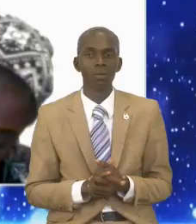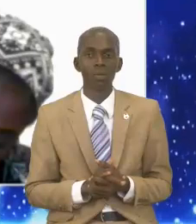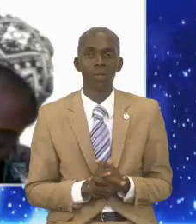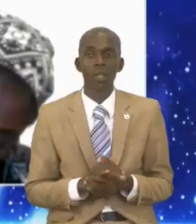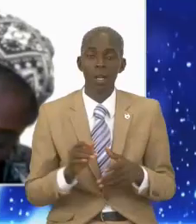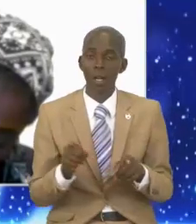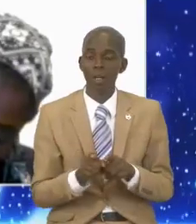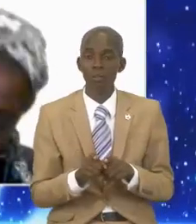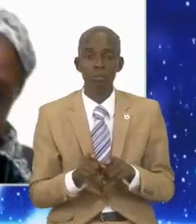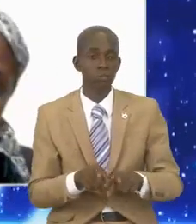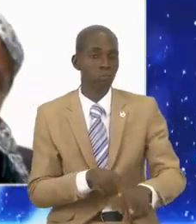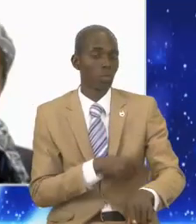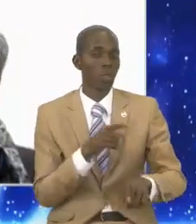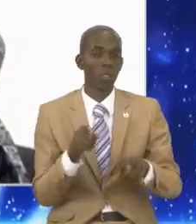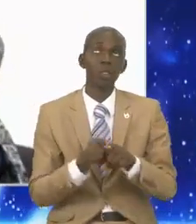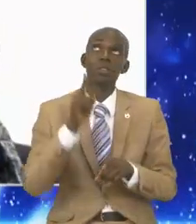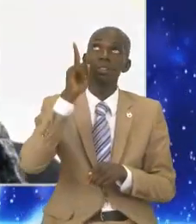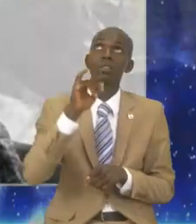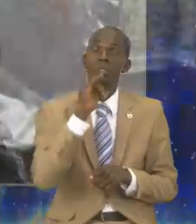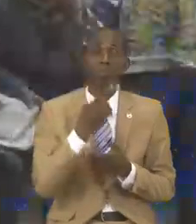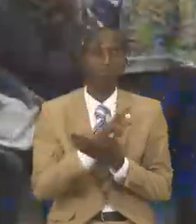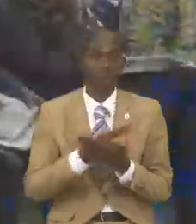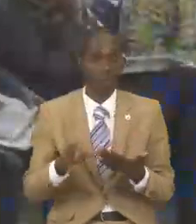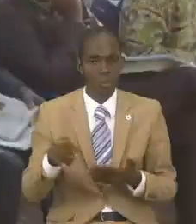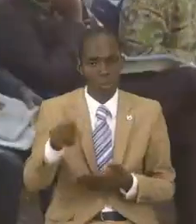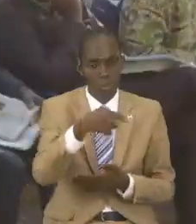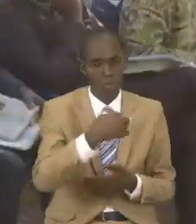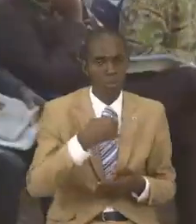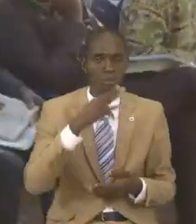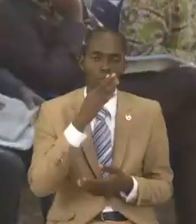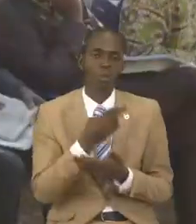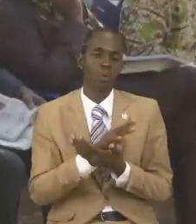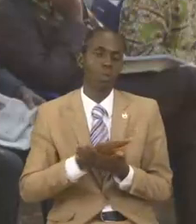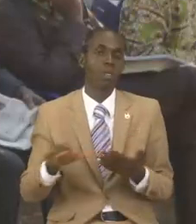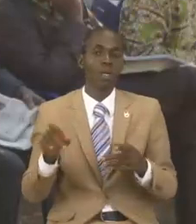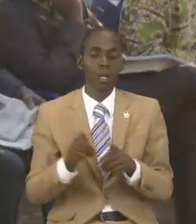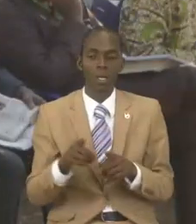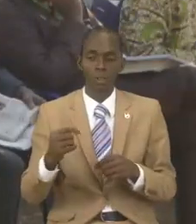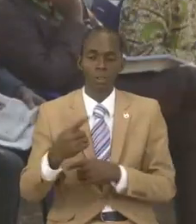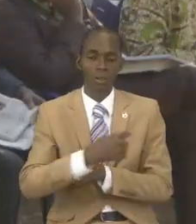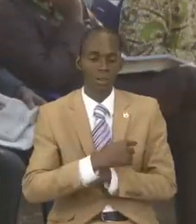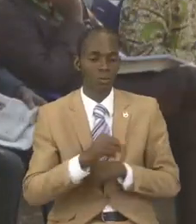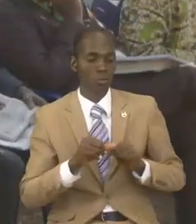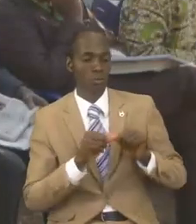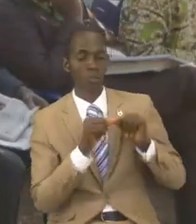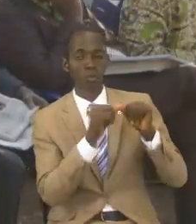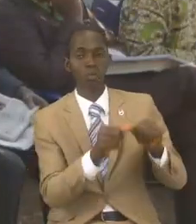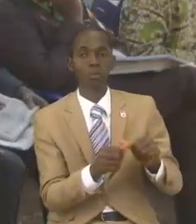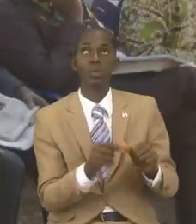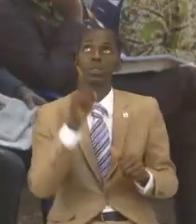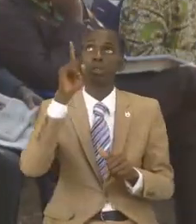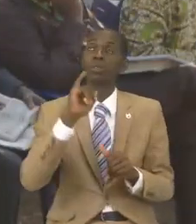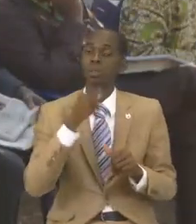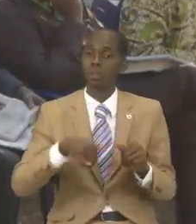holy, be ye holy. As the days go by and I remain holy, be ye